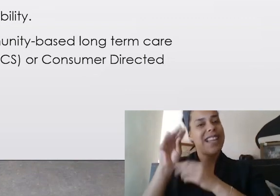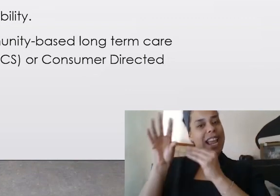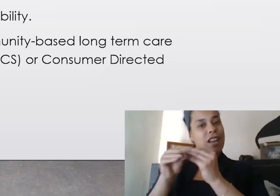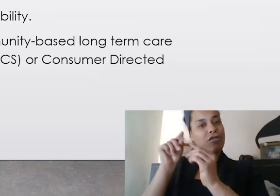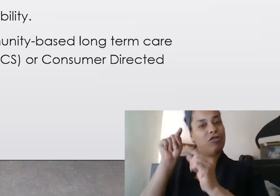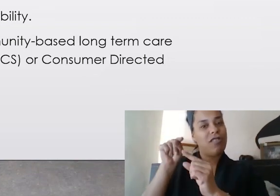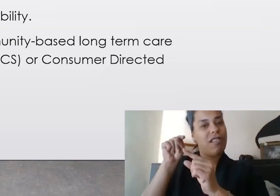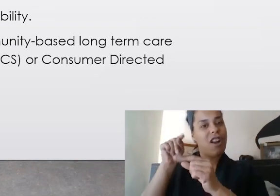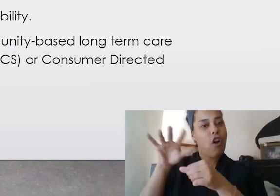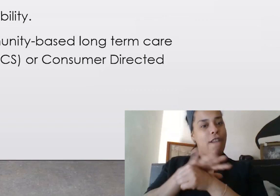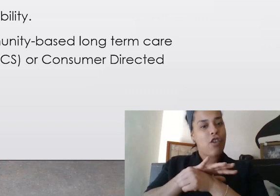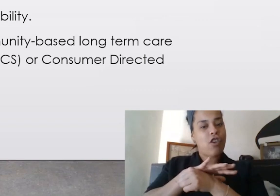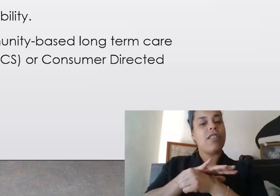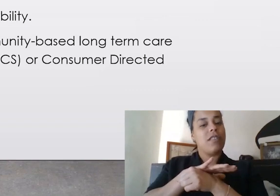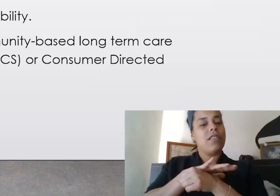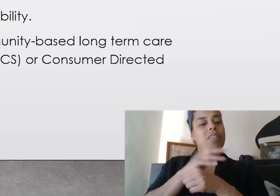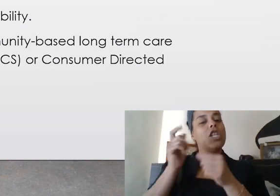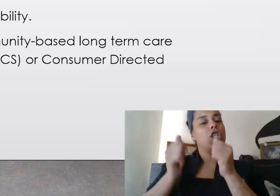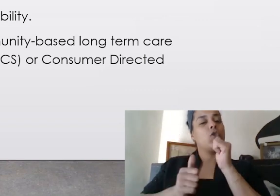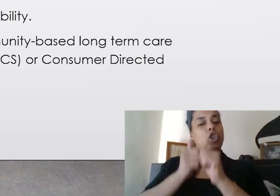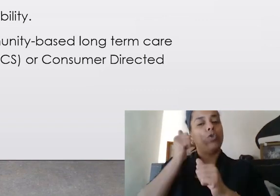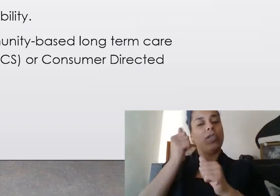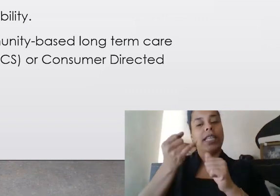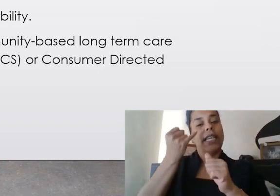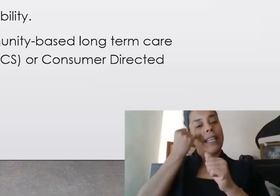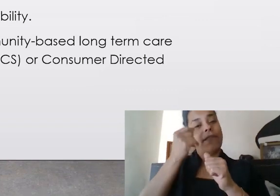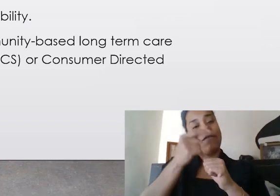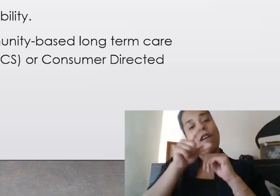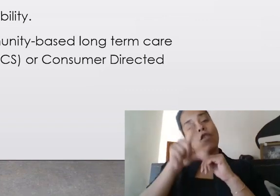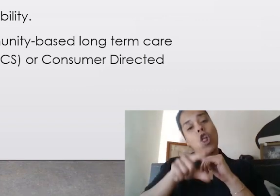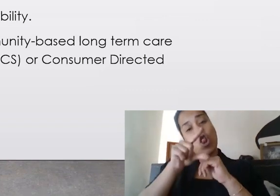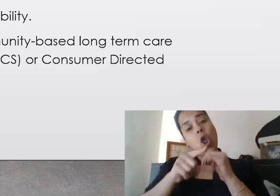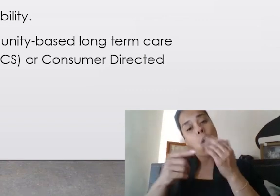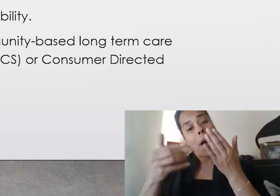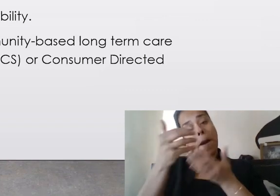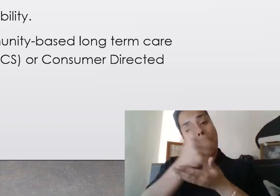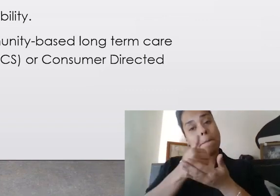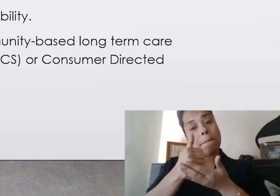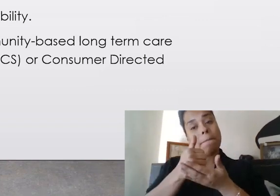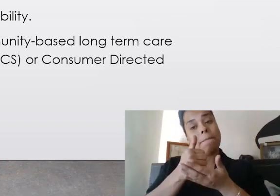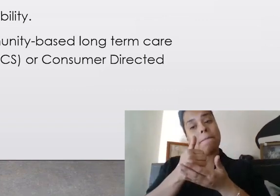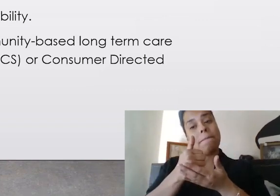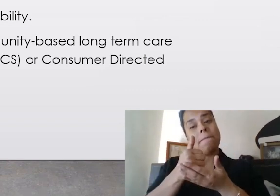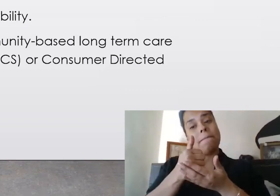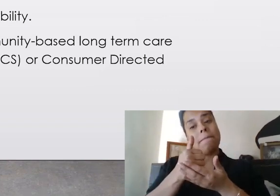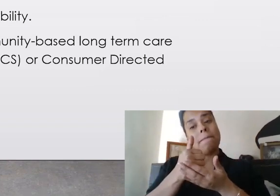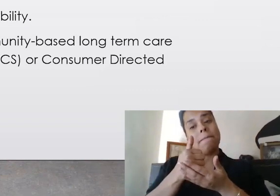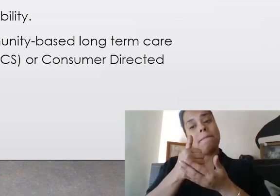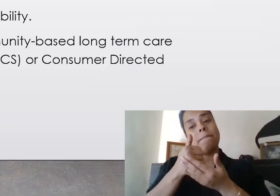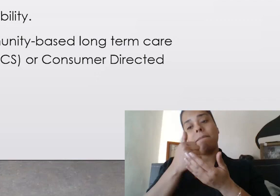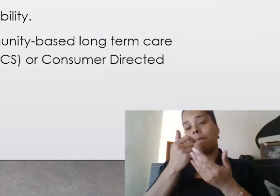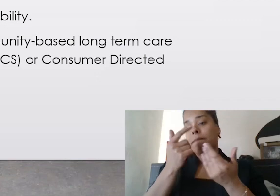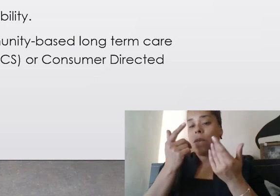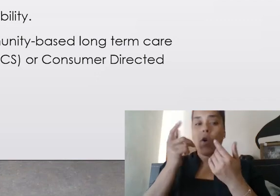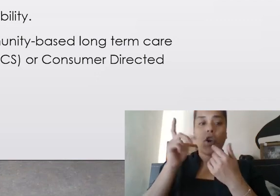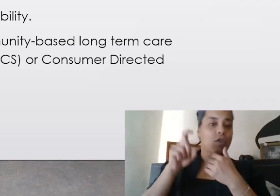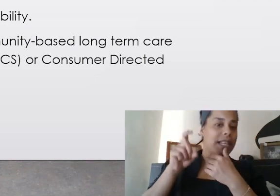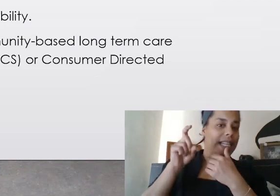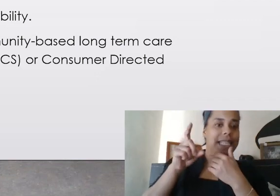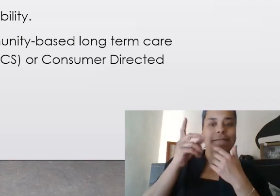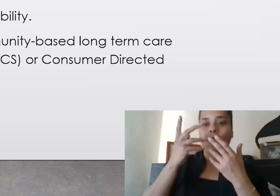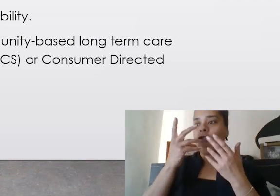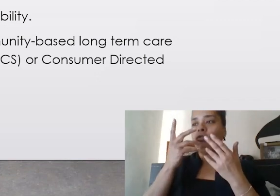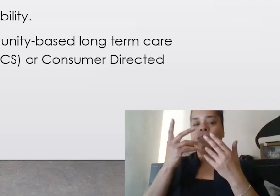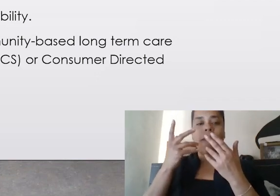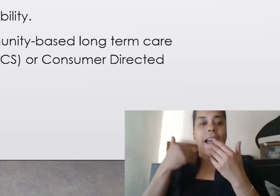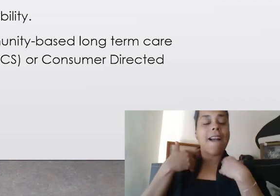20% covered. So usually if you have low income and you meet a certain financial requirement